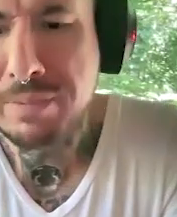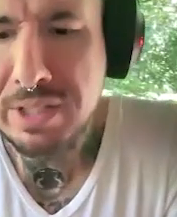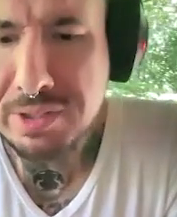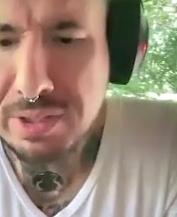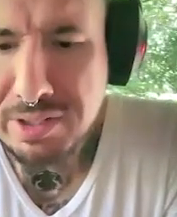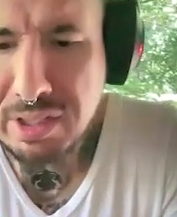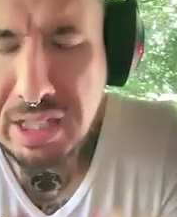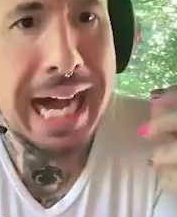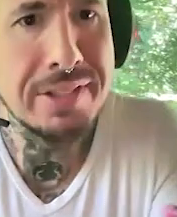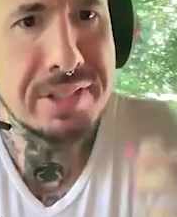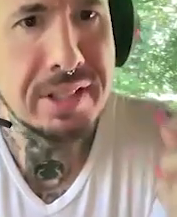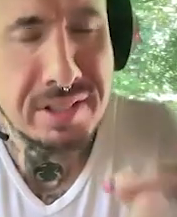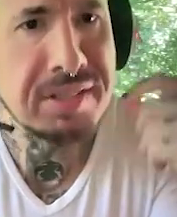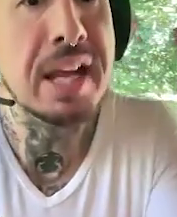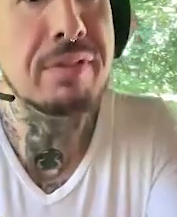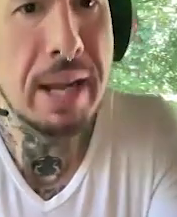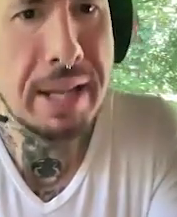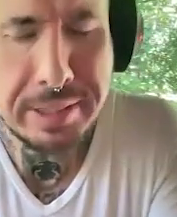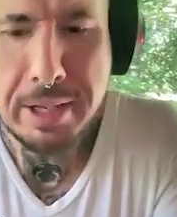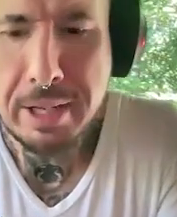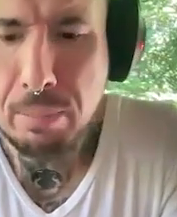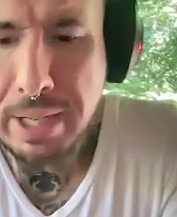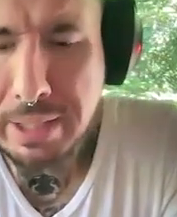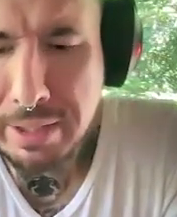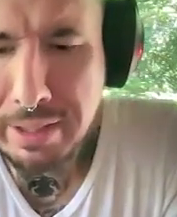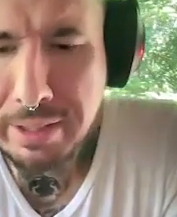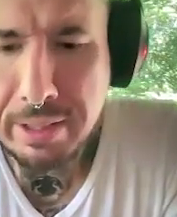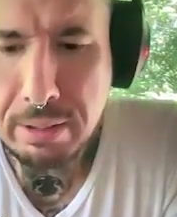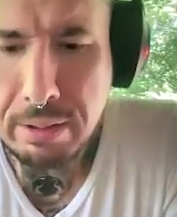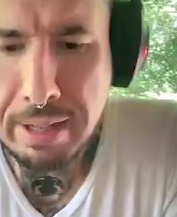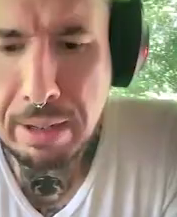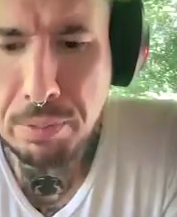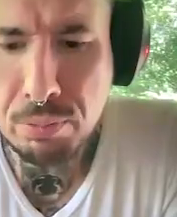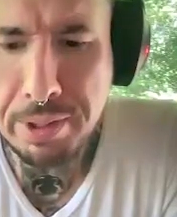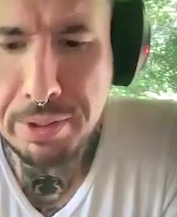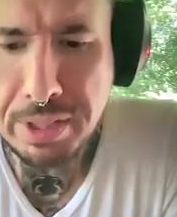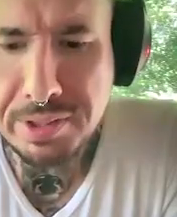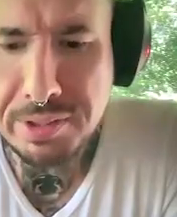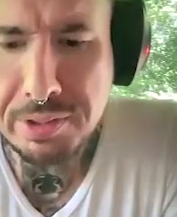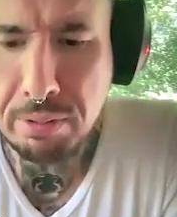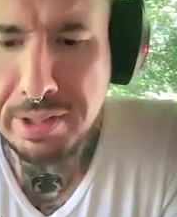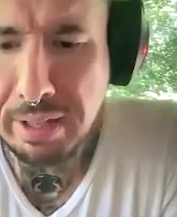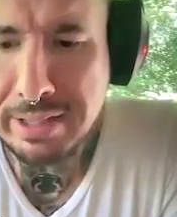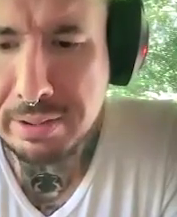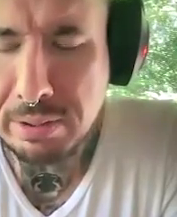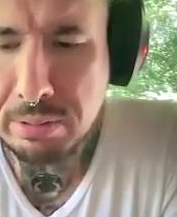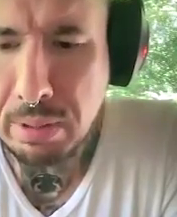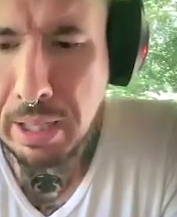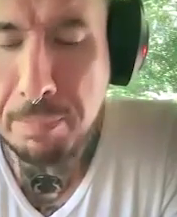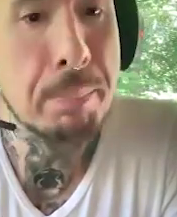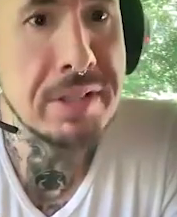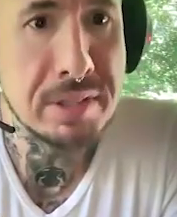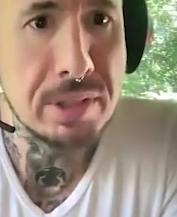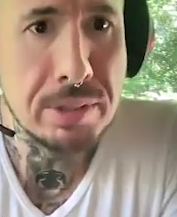palpable, it's constant, it's never ending, right? And I think that was one of the reasons certainly that led